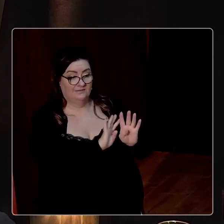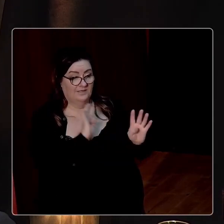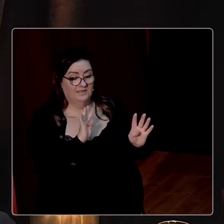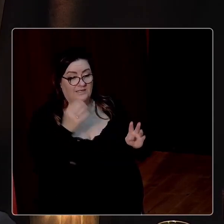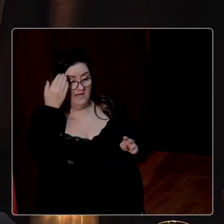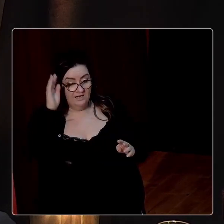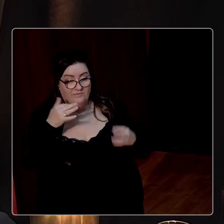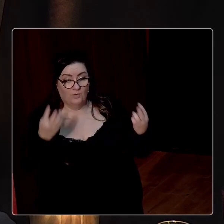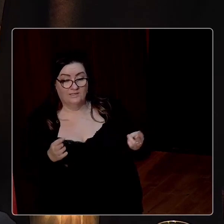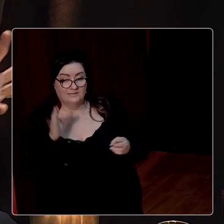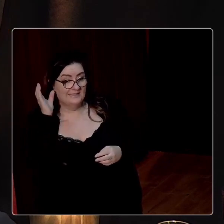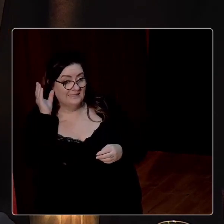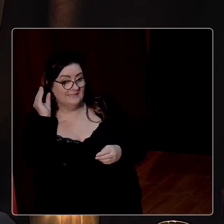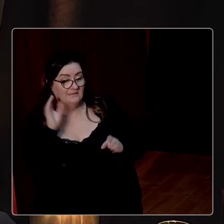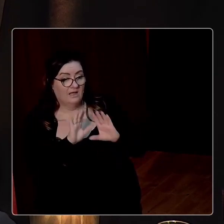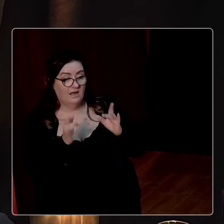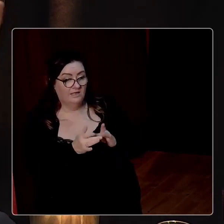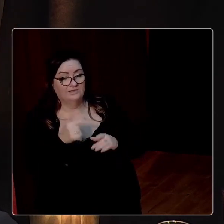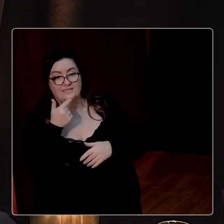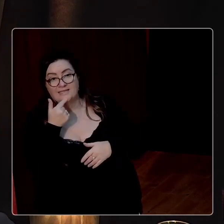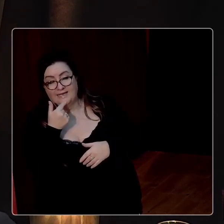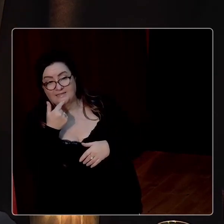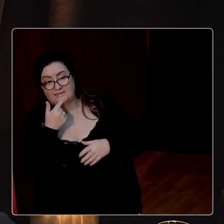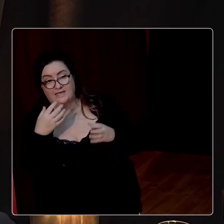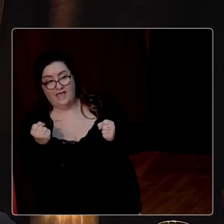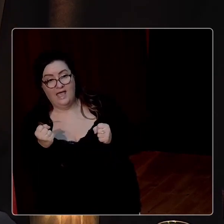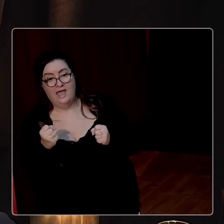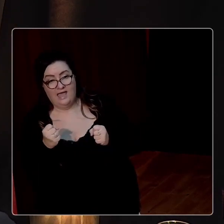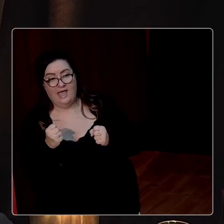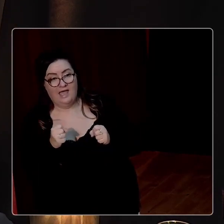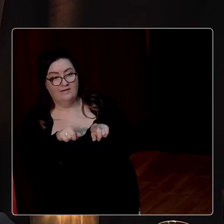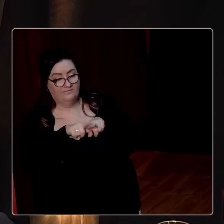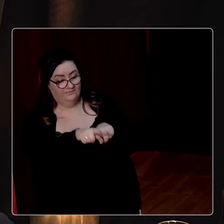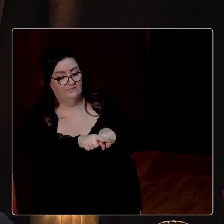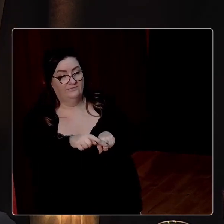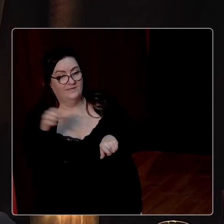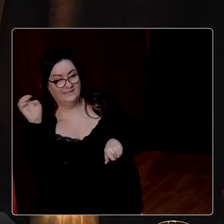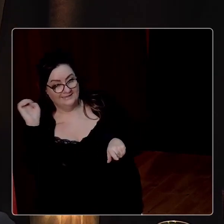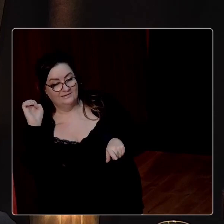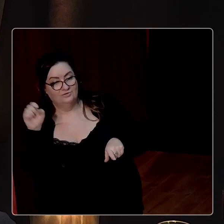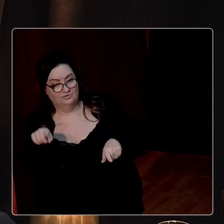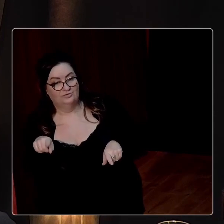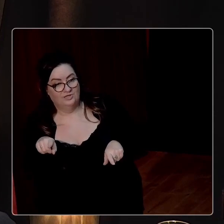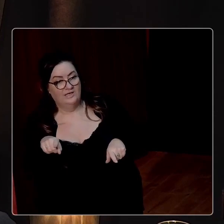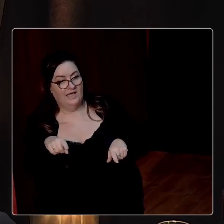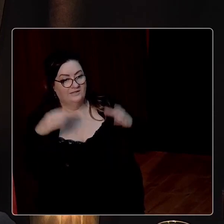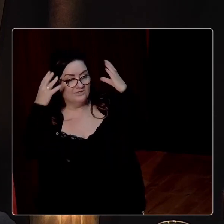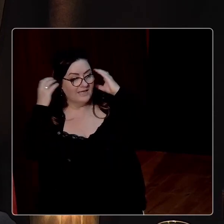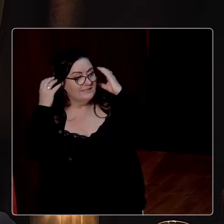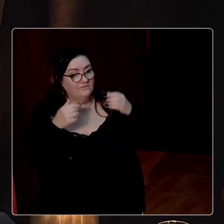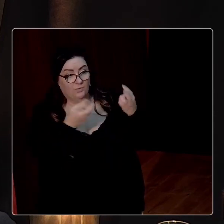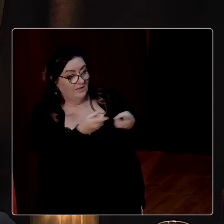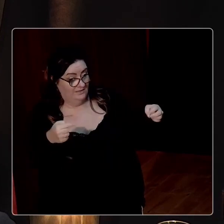Irish. So if you want to listen online, there is a second feed, which will have simultaneous translation in English. And there are headsets outside for our guests here in